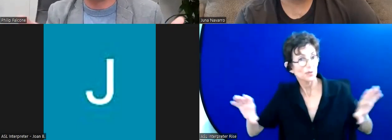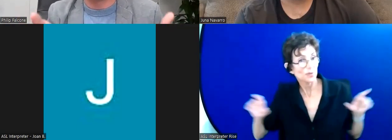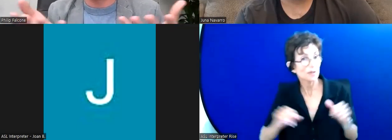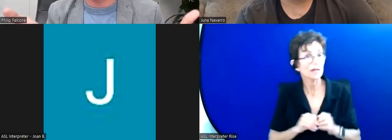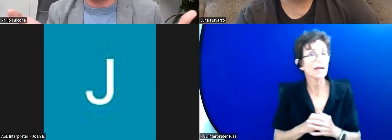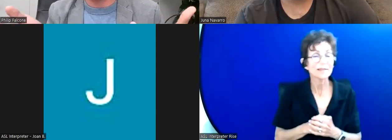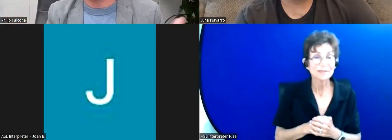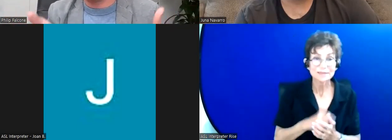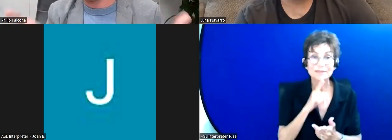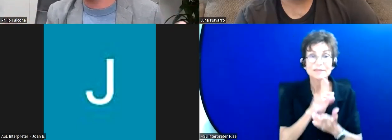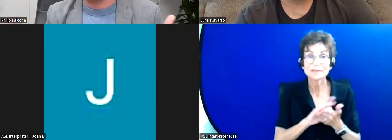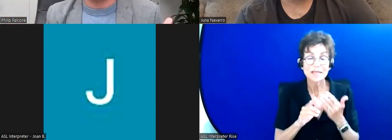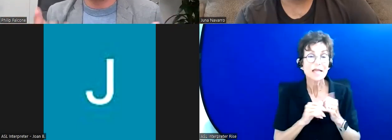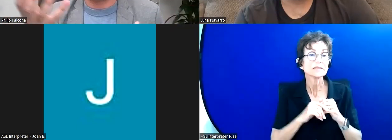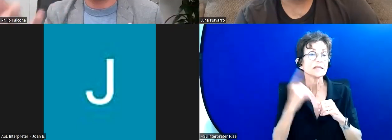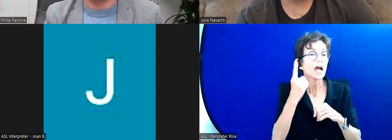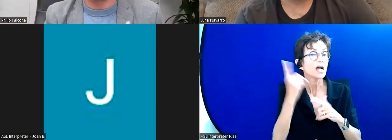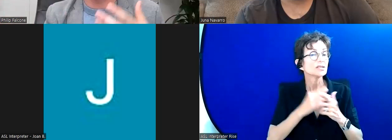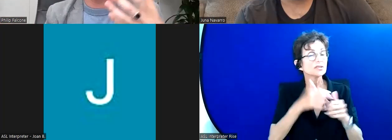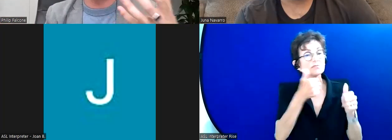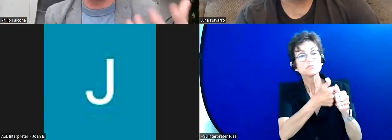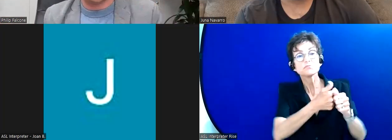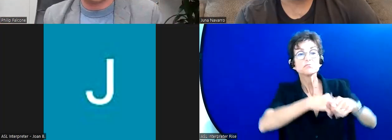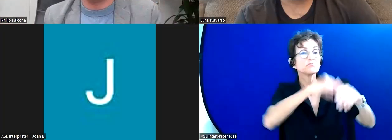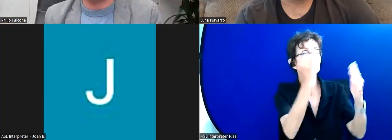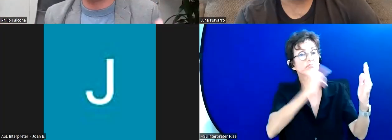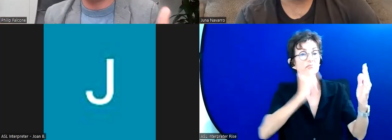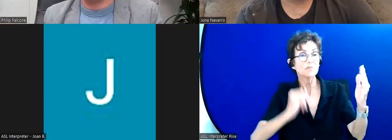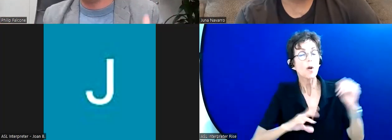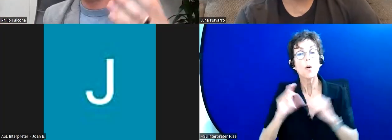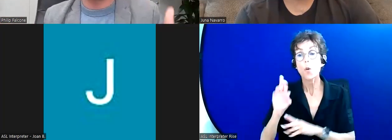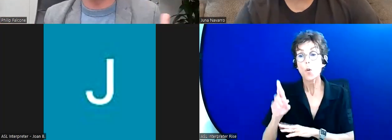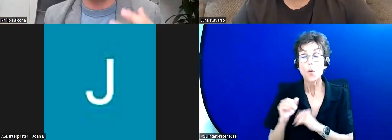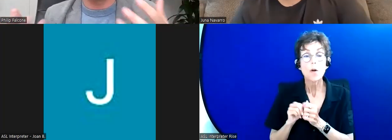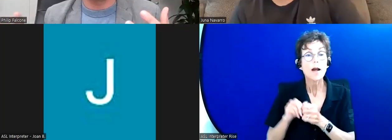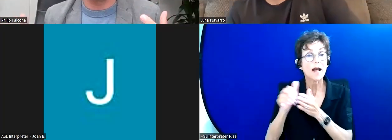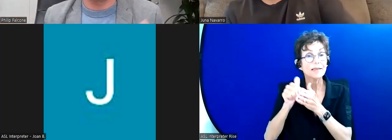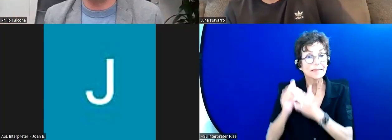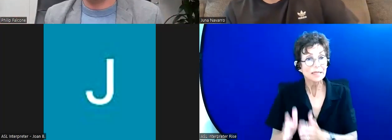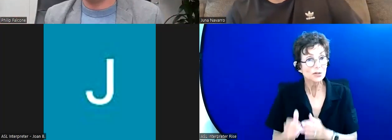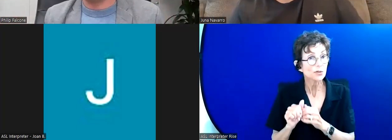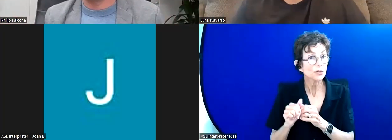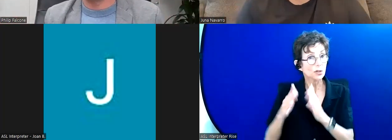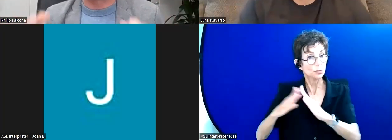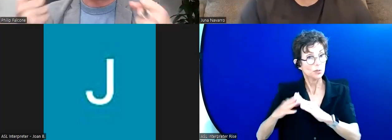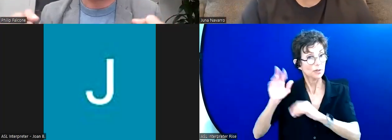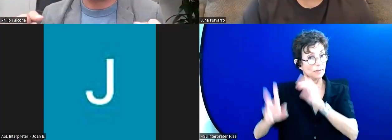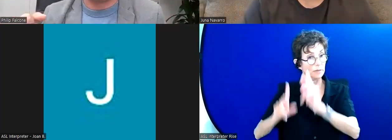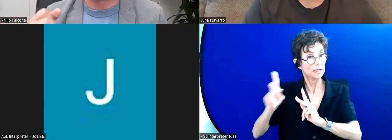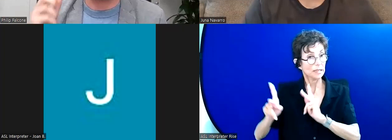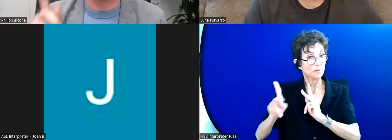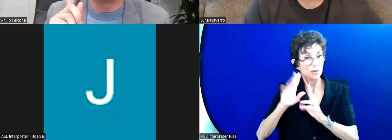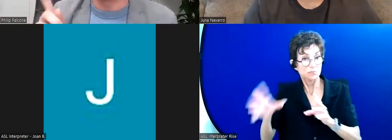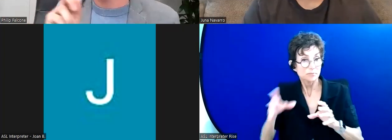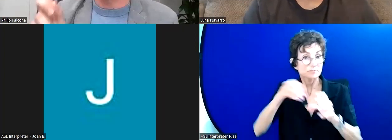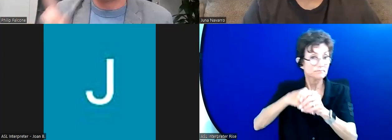just whether it be organic or you have a leader or community folks like Juan getting involved and kind of demanding that.